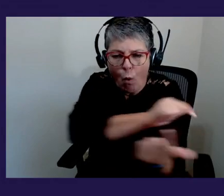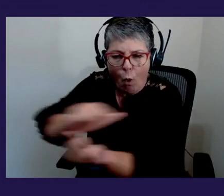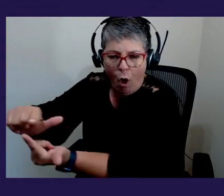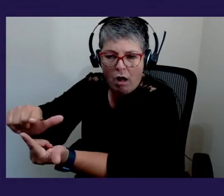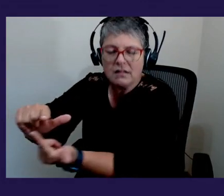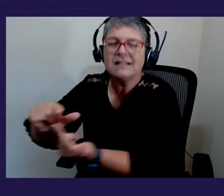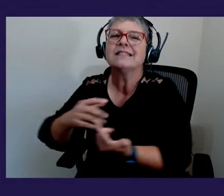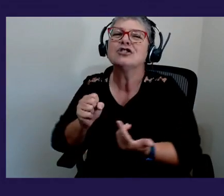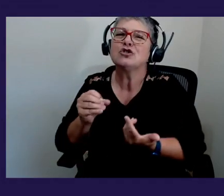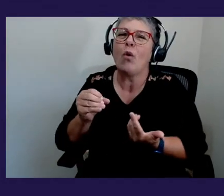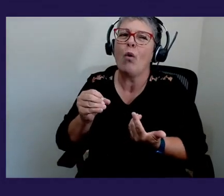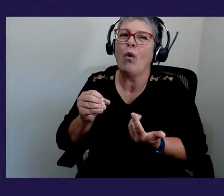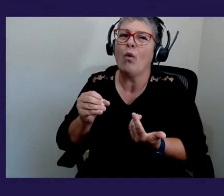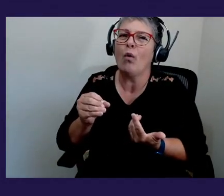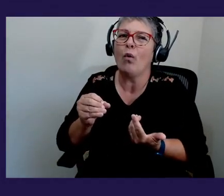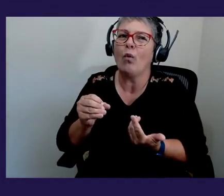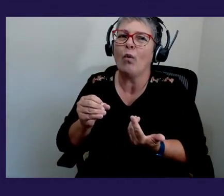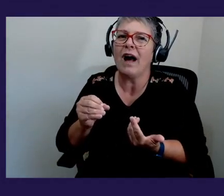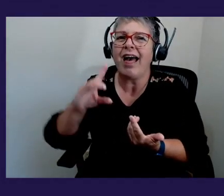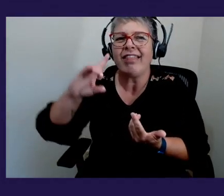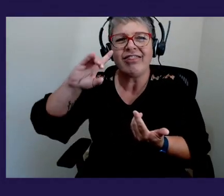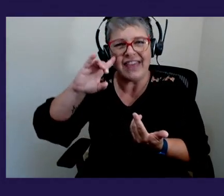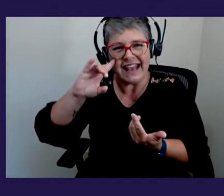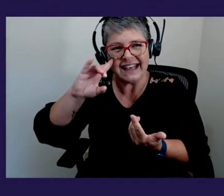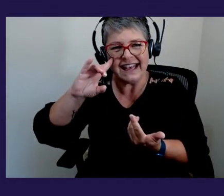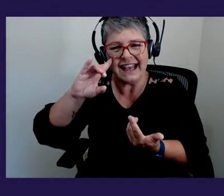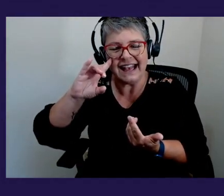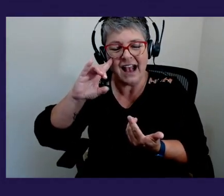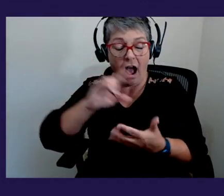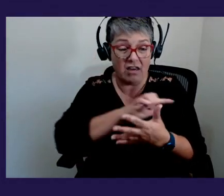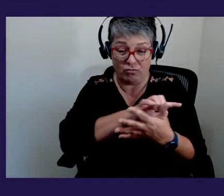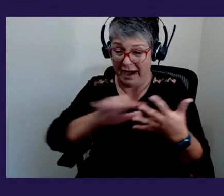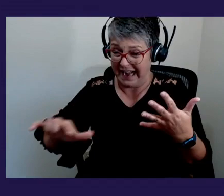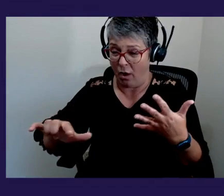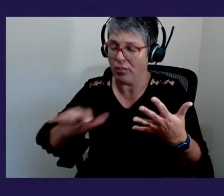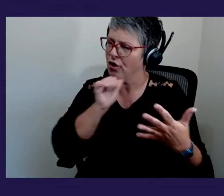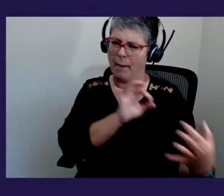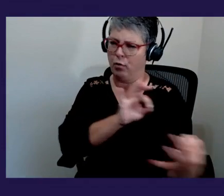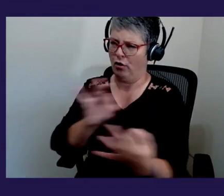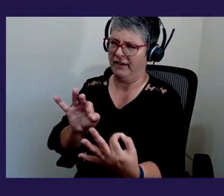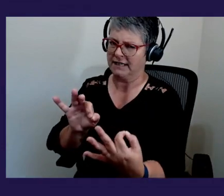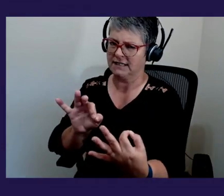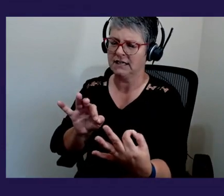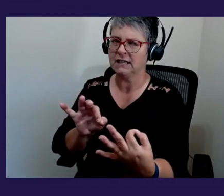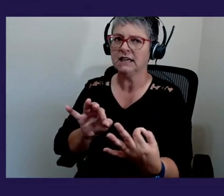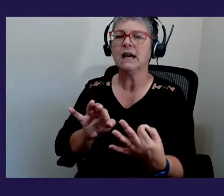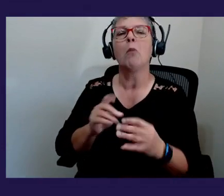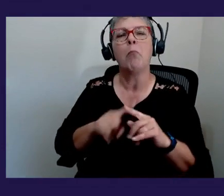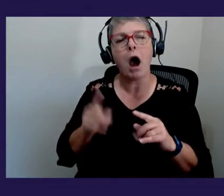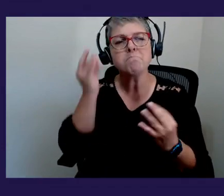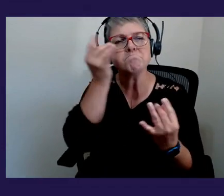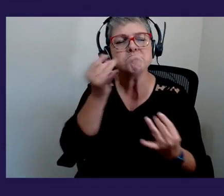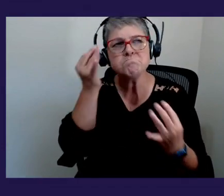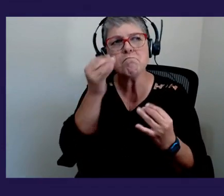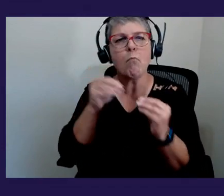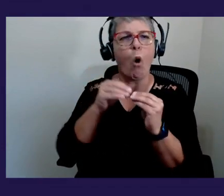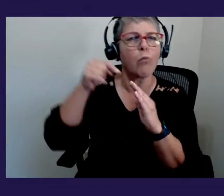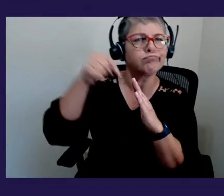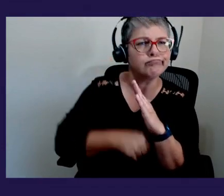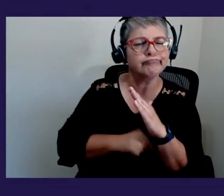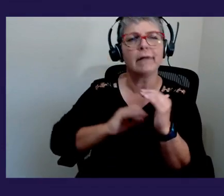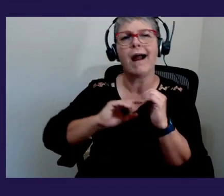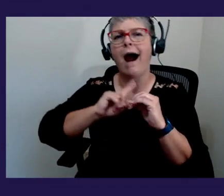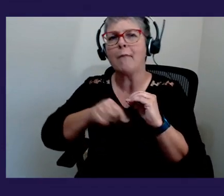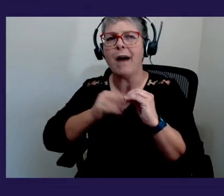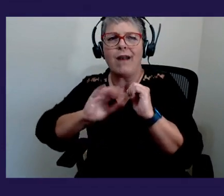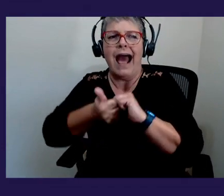these constellation of imperfect interventions, I think, is some of the ways that we might think about moving forward. That